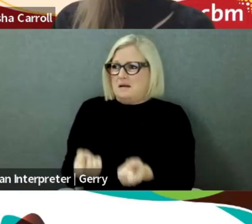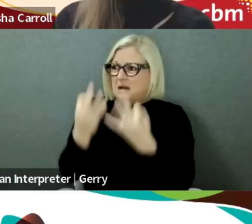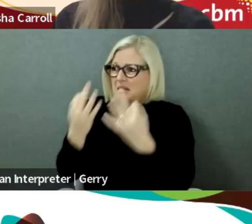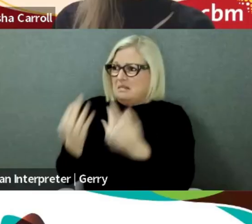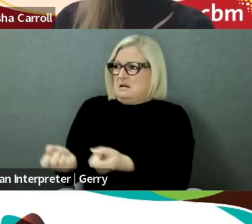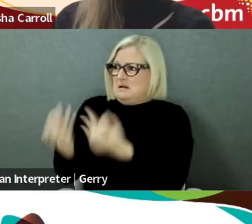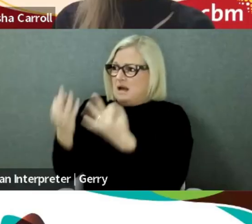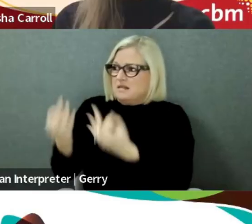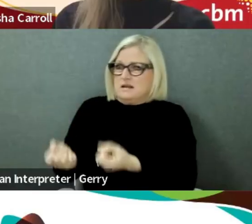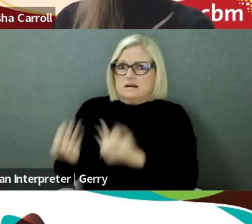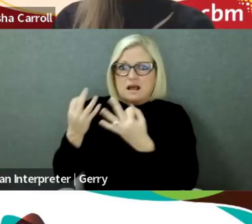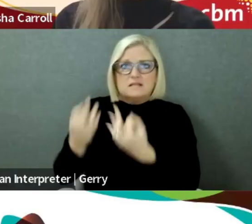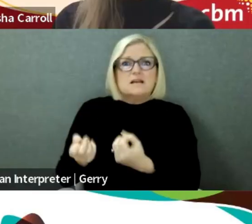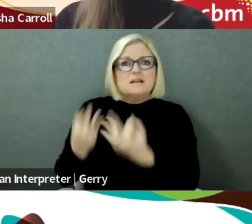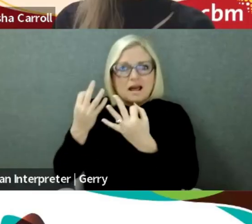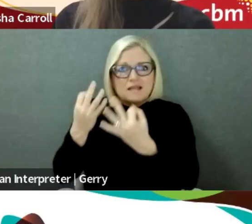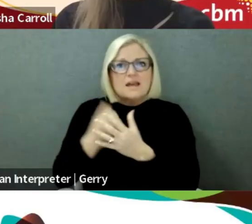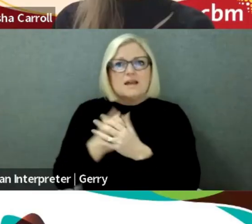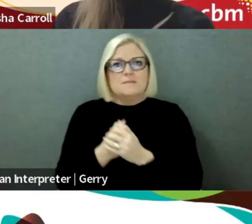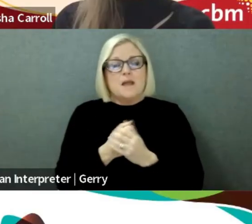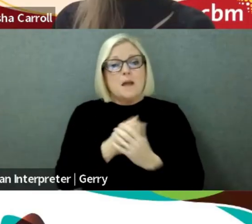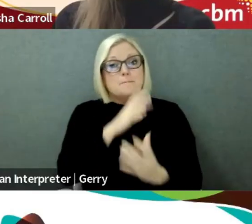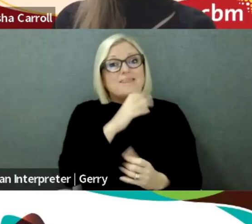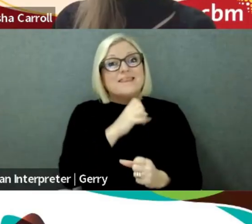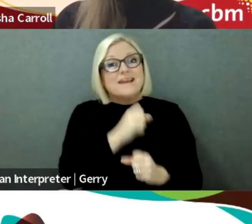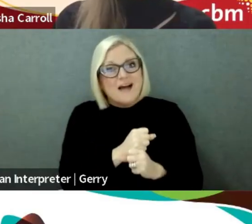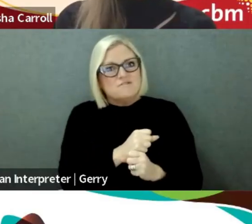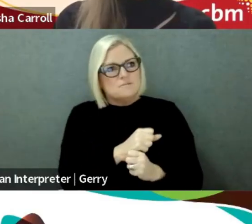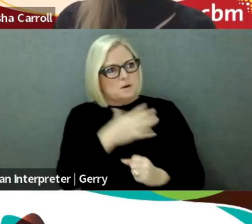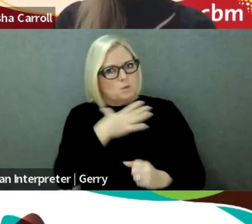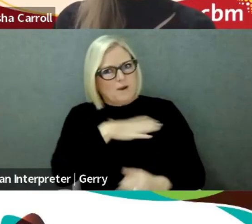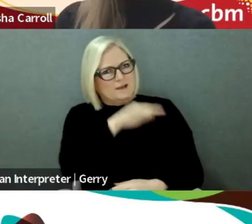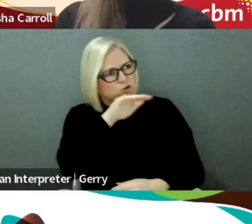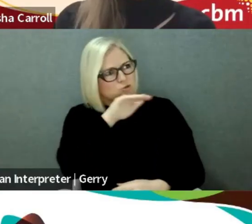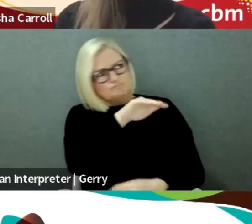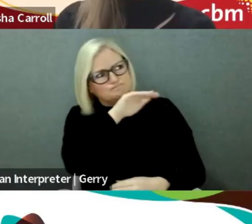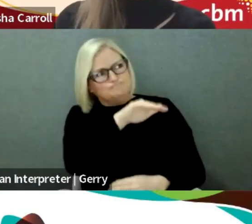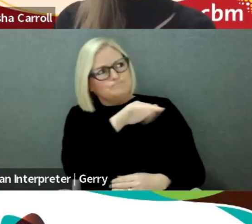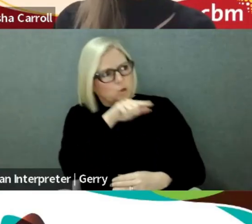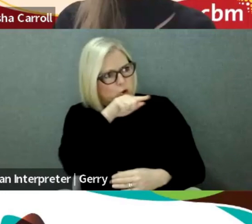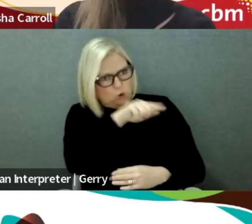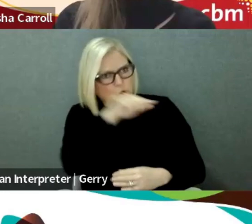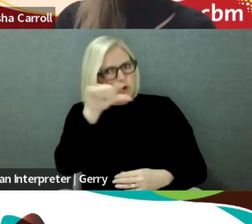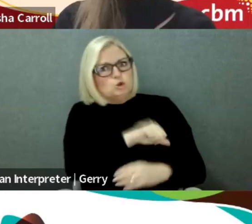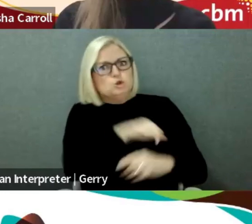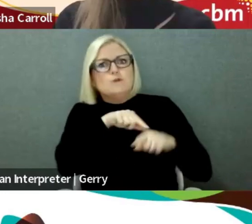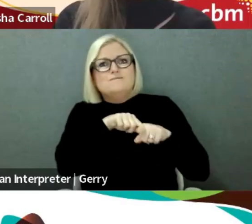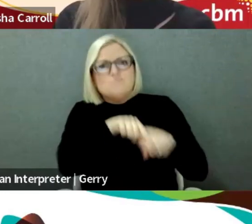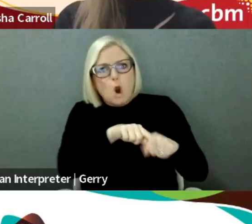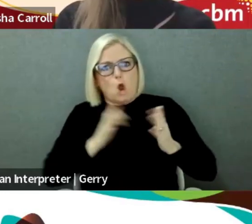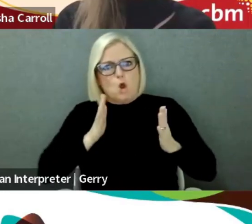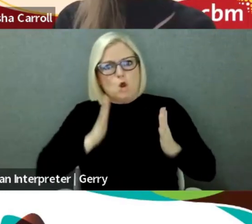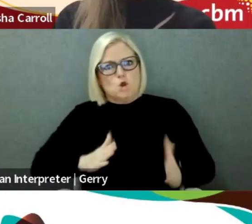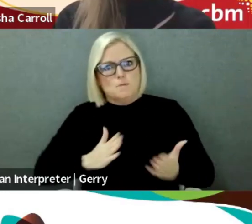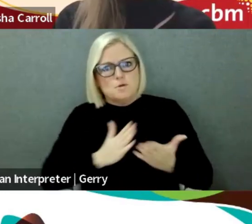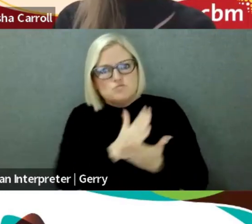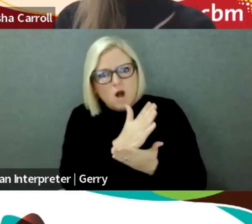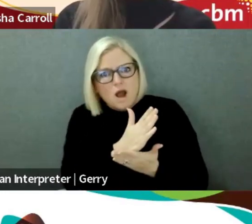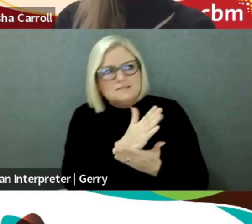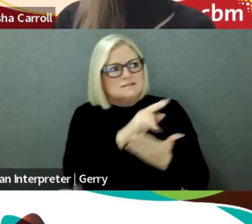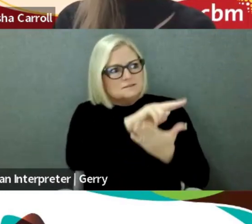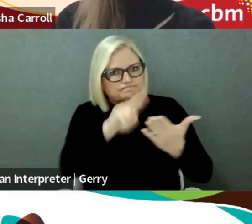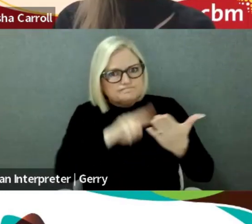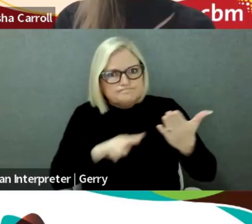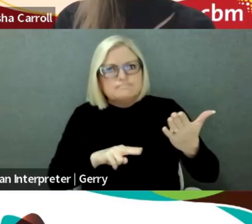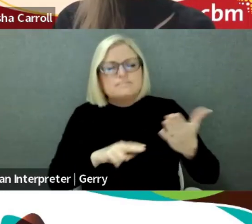to make sure they are fully aligned with the CRPD and with disability rights law that exists in their different countries.